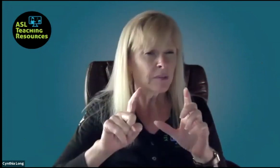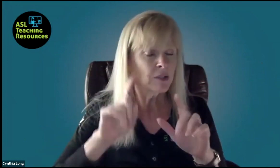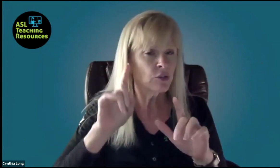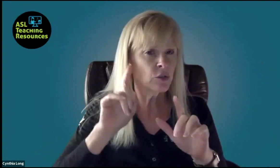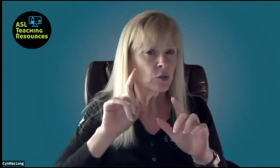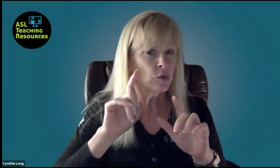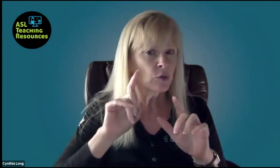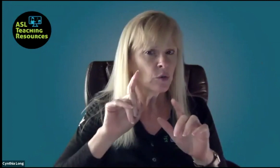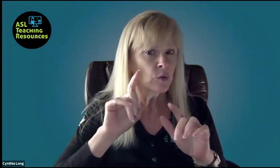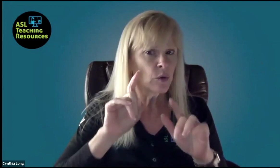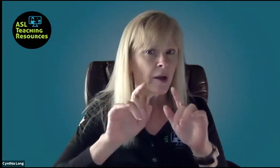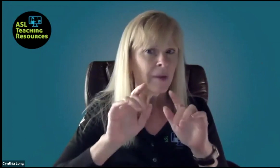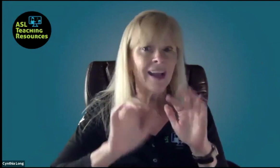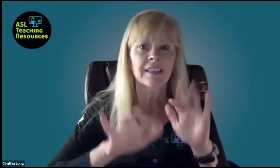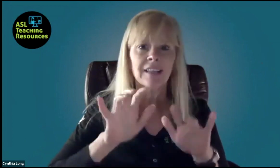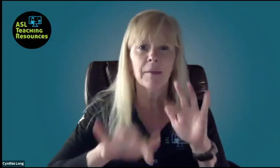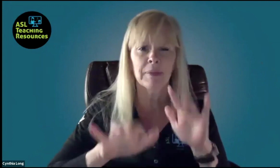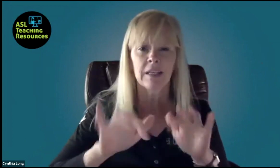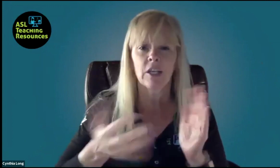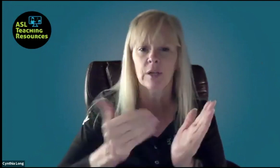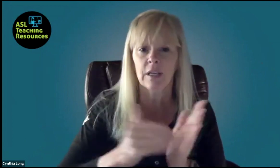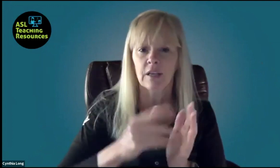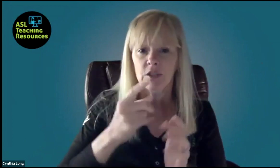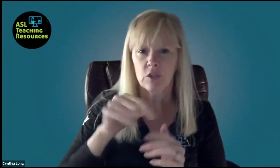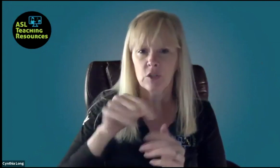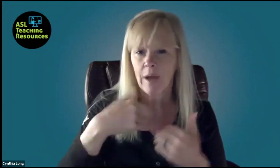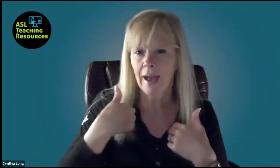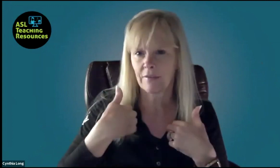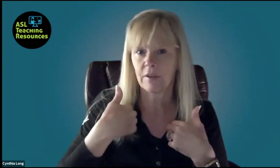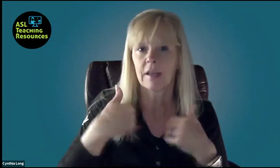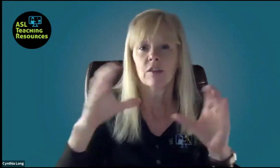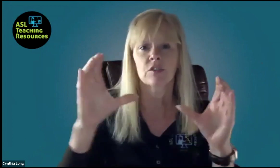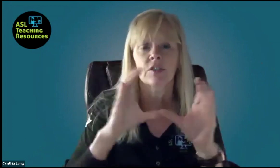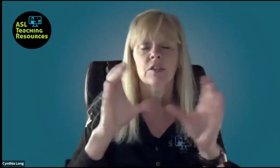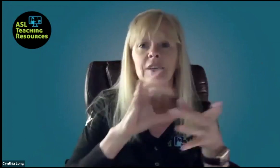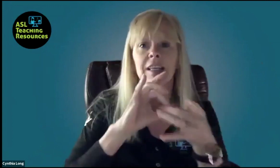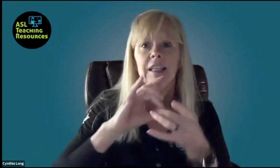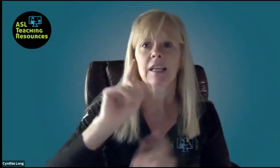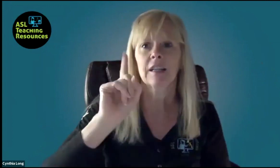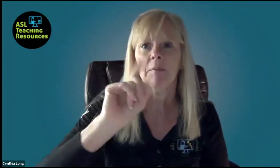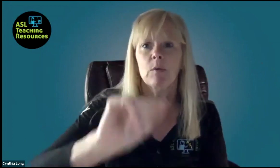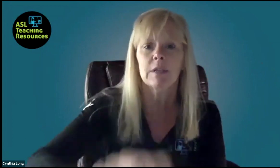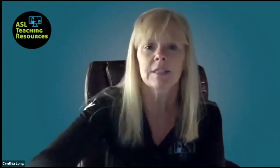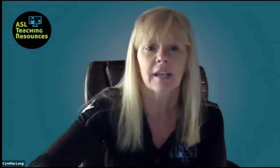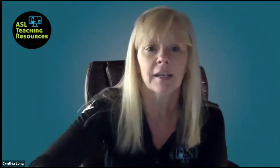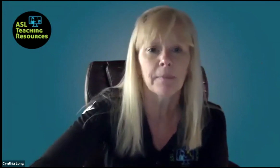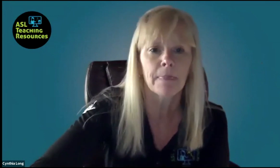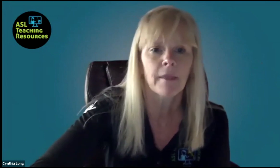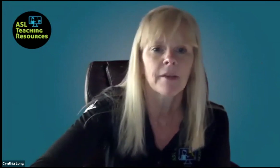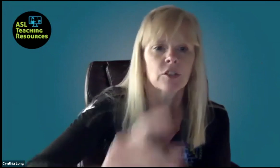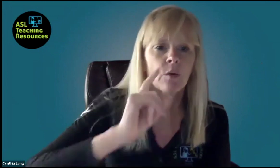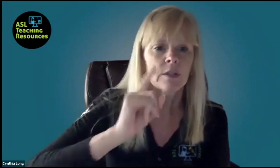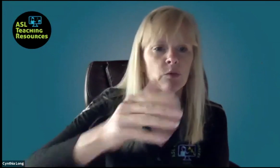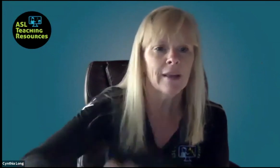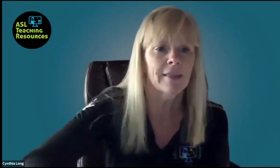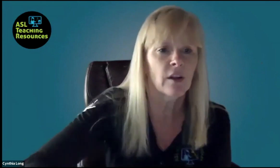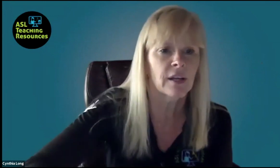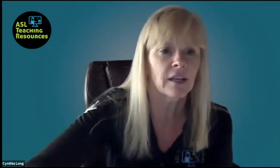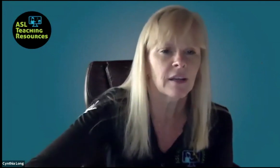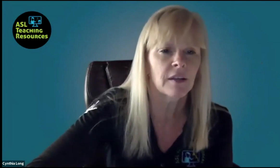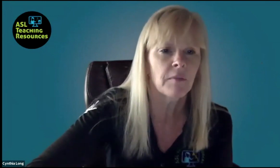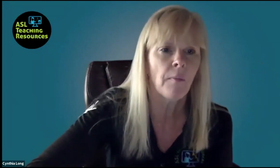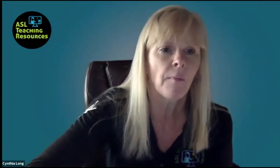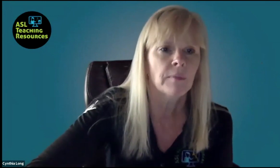you need me to, I can type it in here again so you have the certificate link. Give me 1 second. So it's right